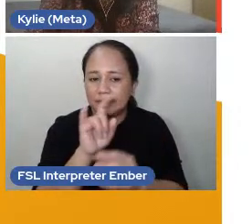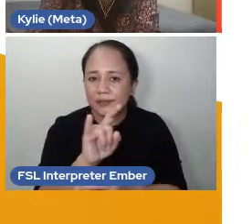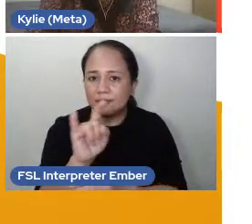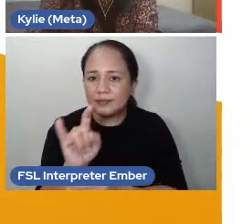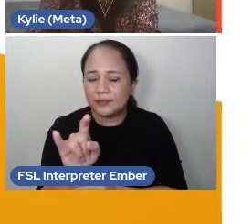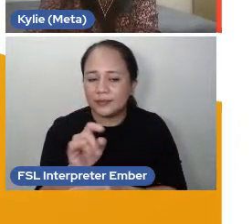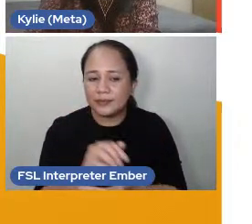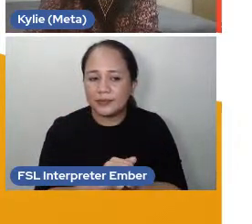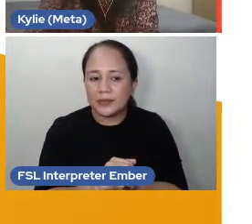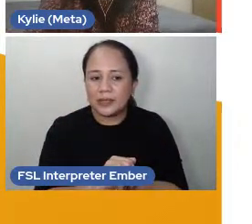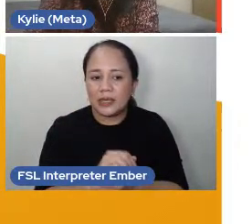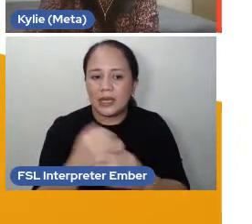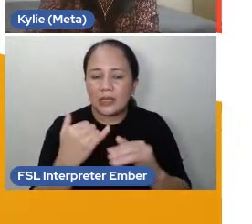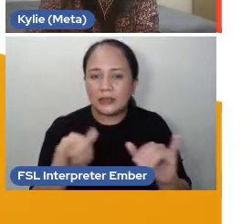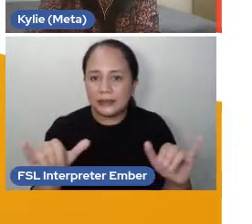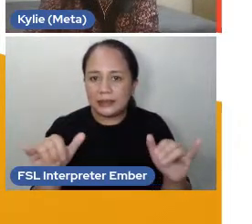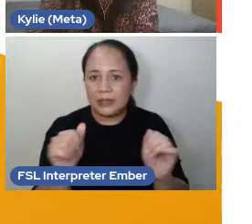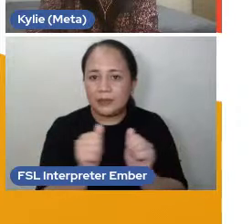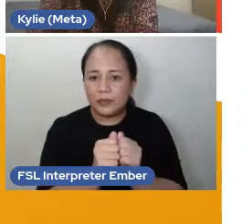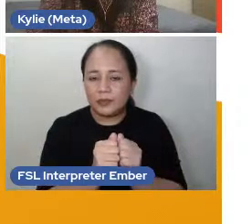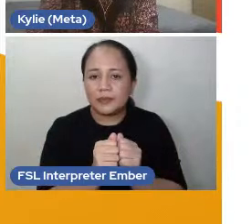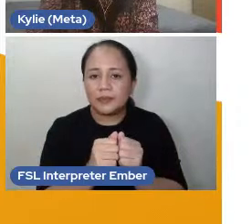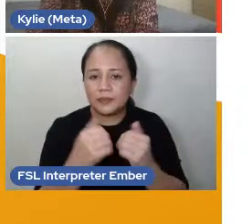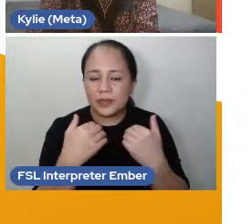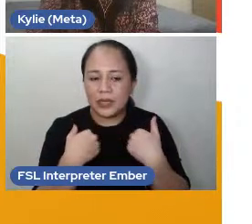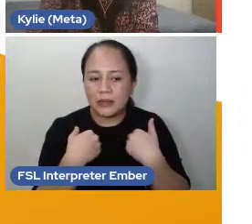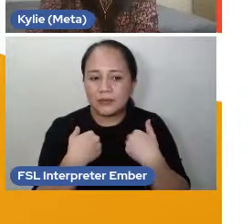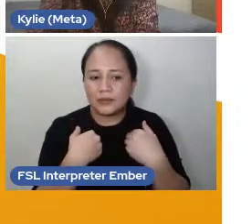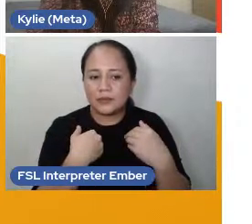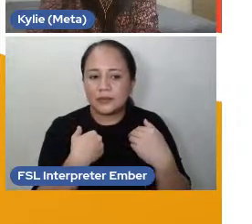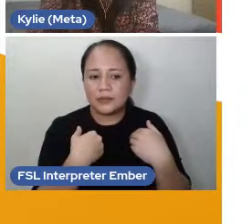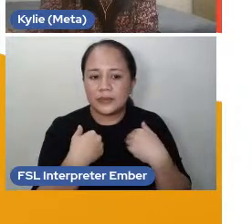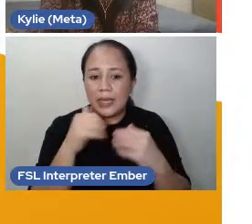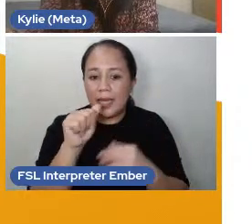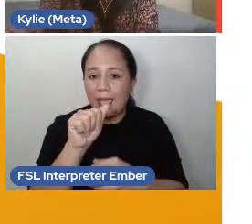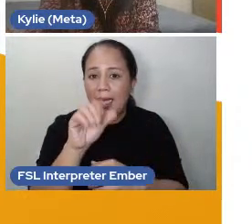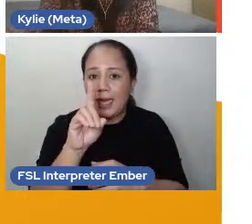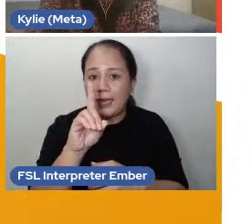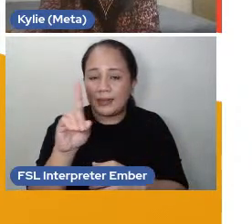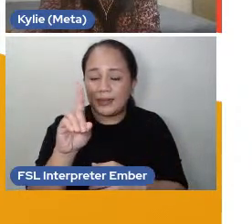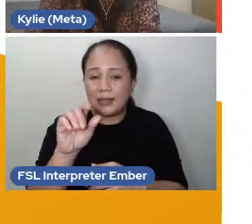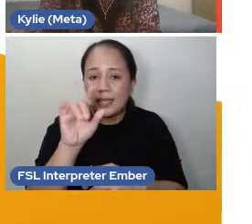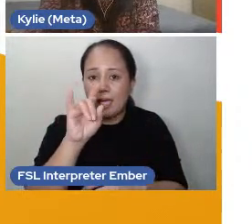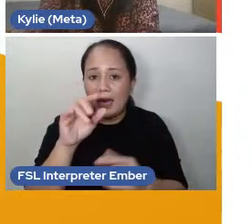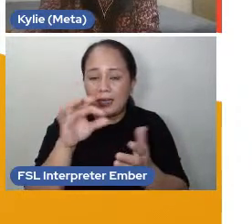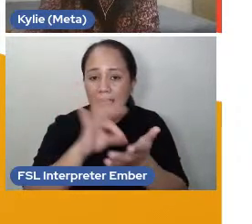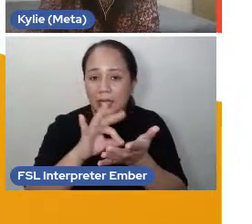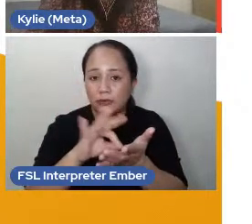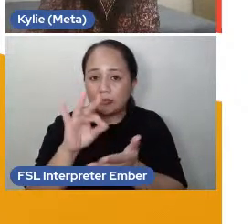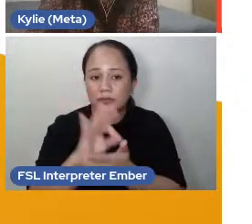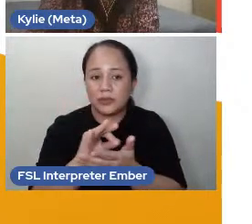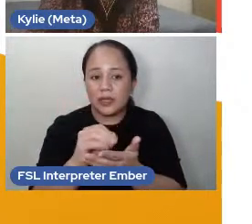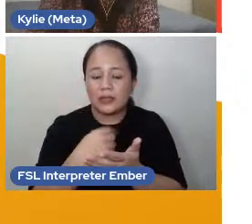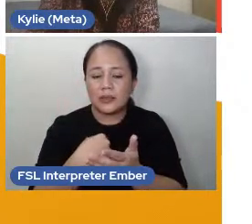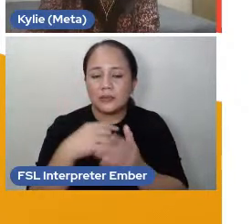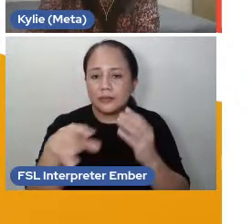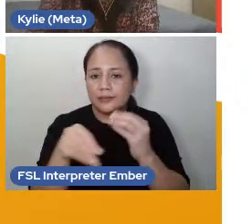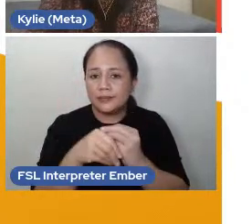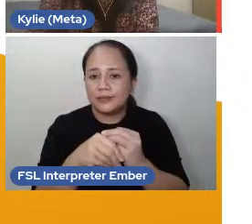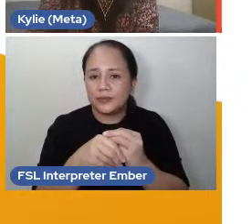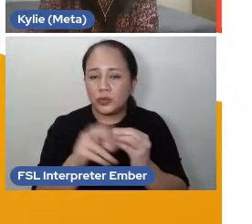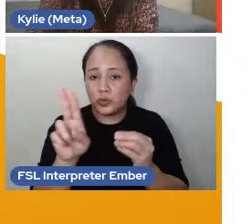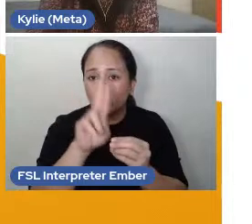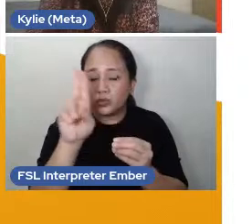And at this step as well, you also need to link the ad account. So the ad account is where you boost or run your ads, and